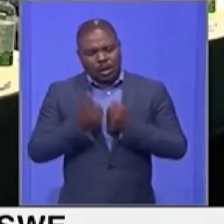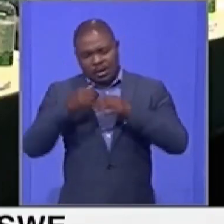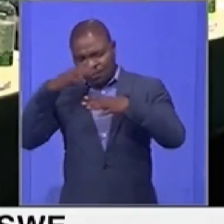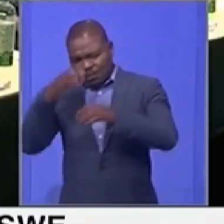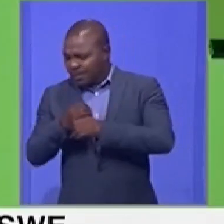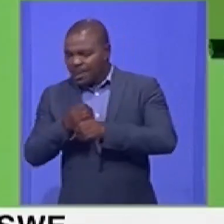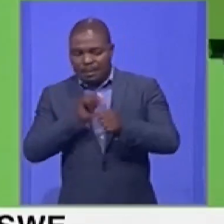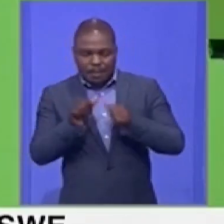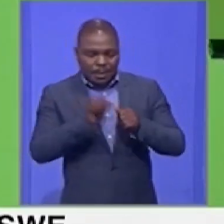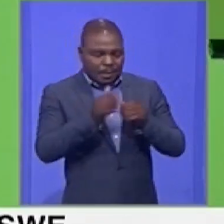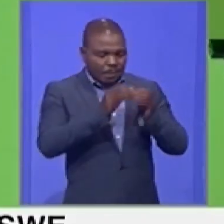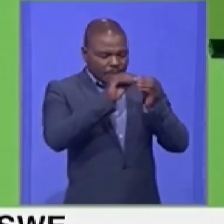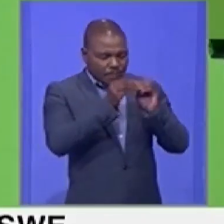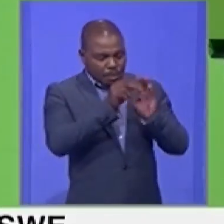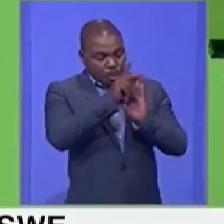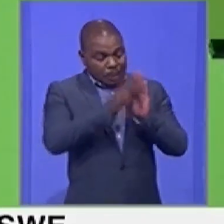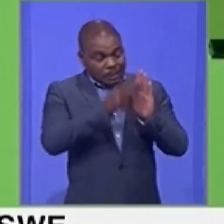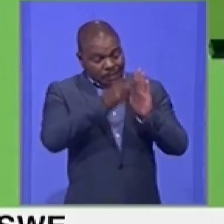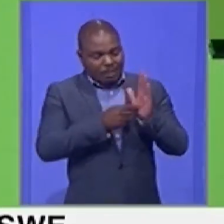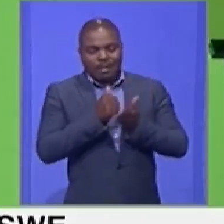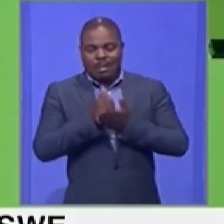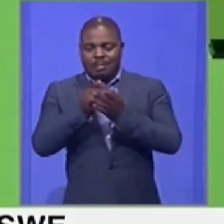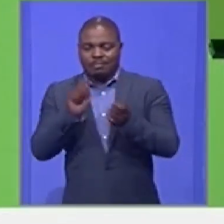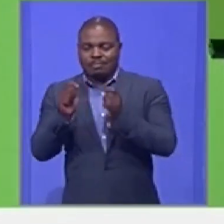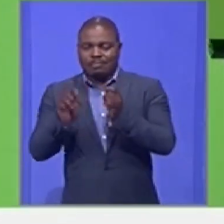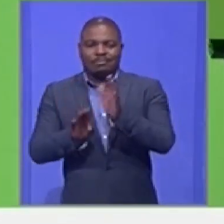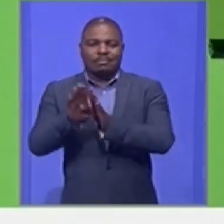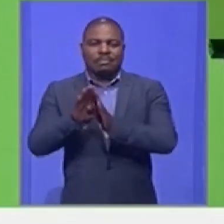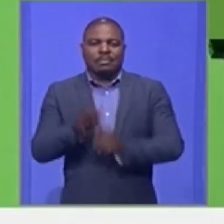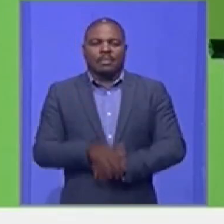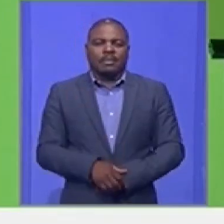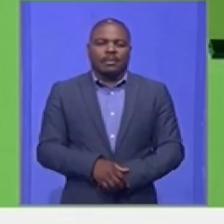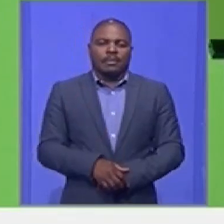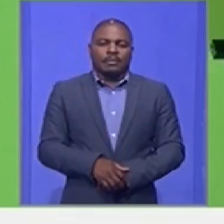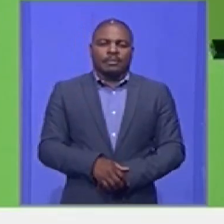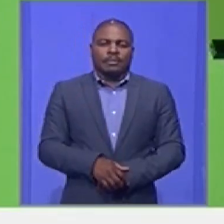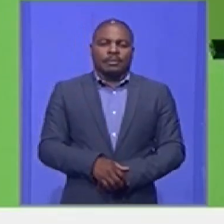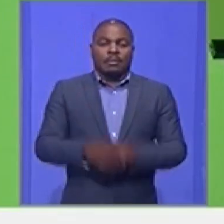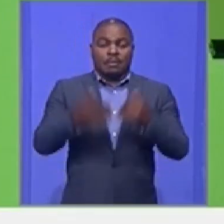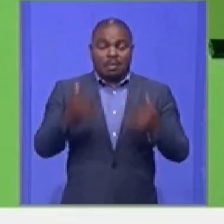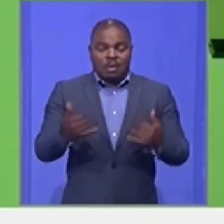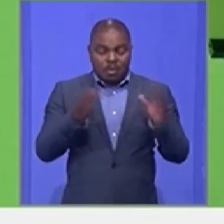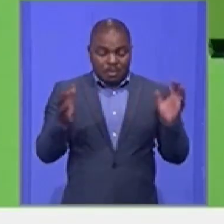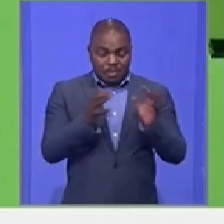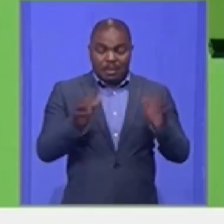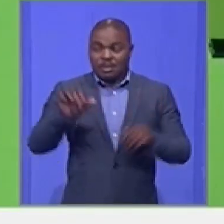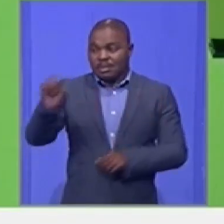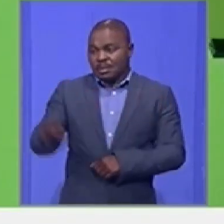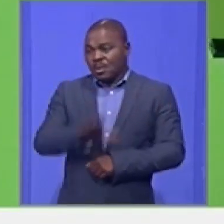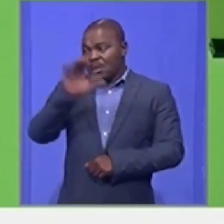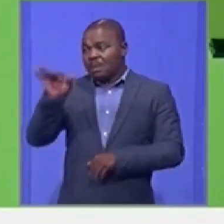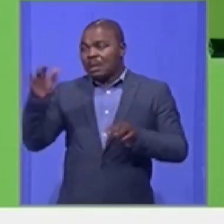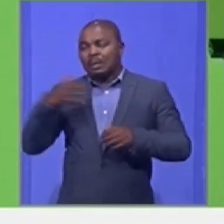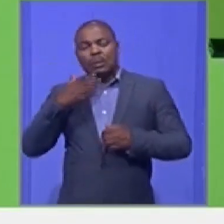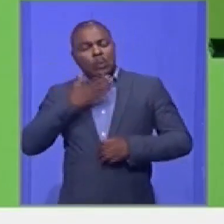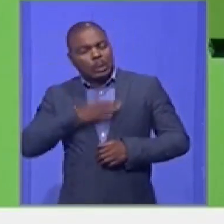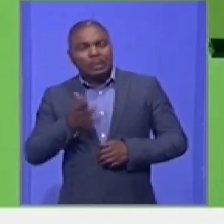e ka tlisang diphetogo. We come together at a time in which South Africans need hope. As